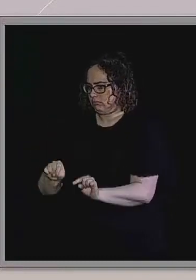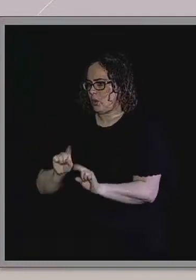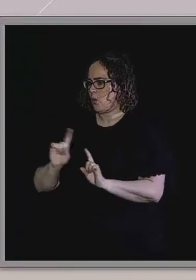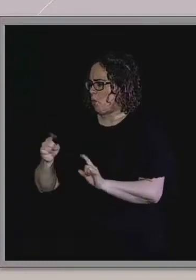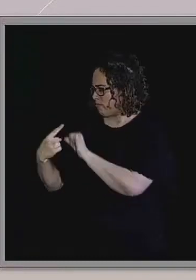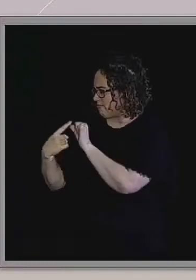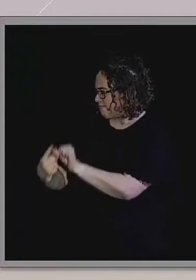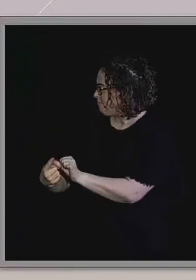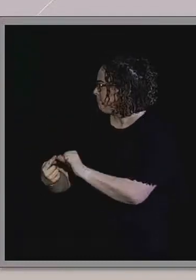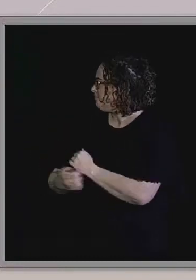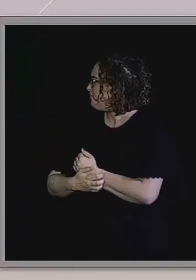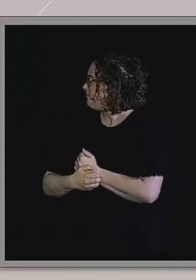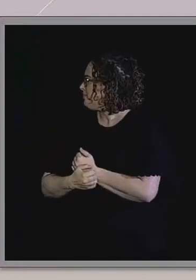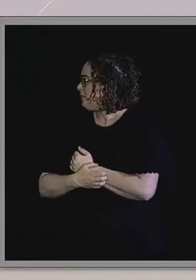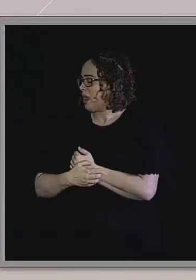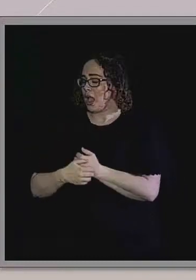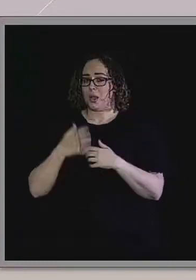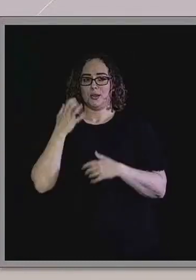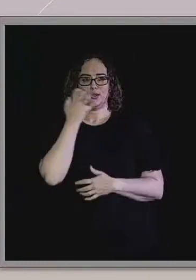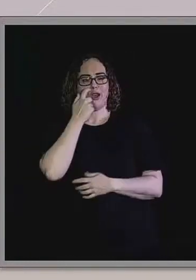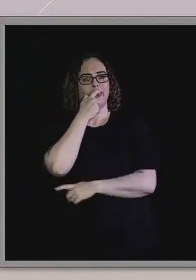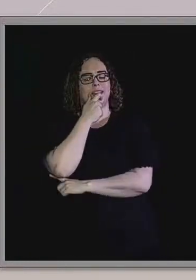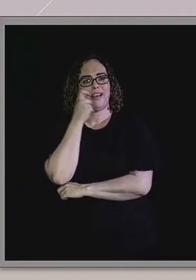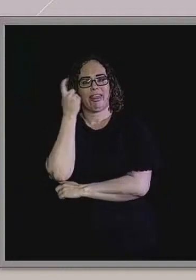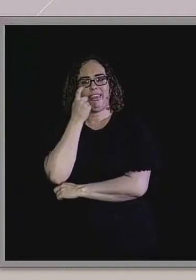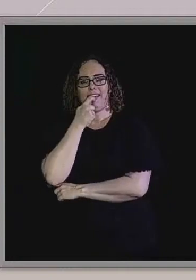I can go first? Yeah. Yep.